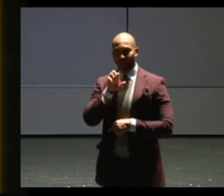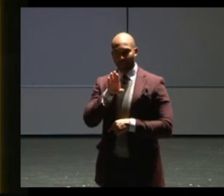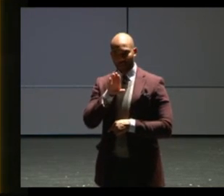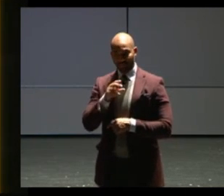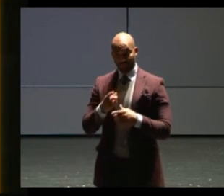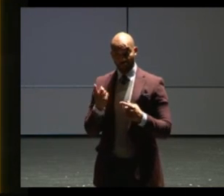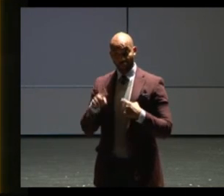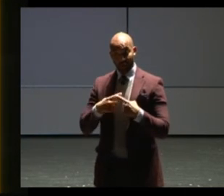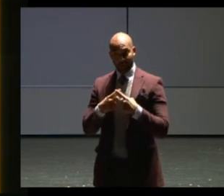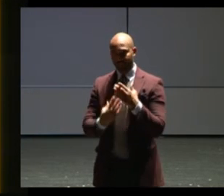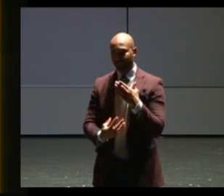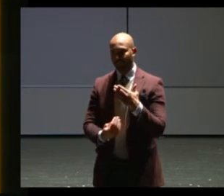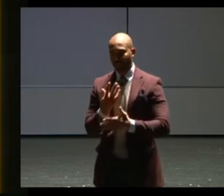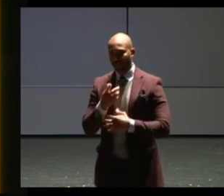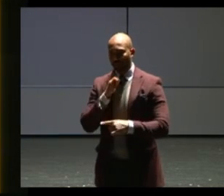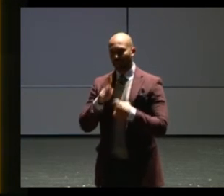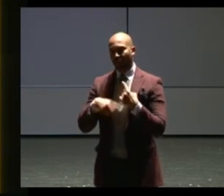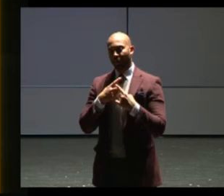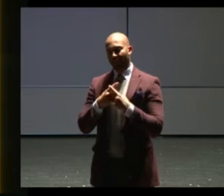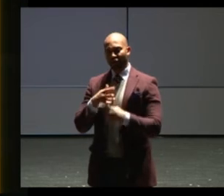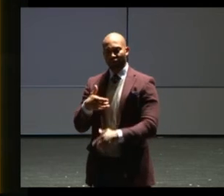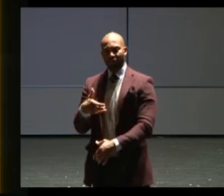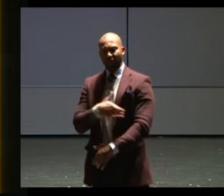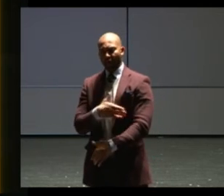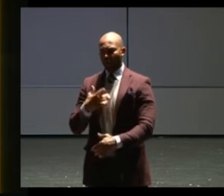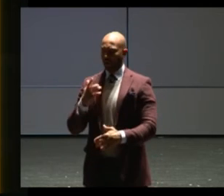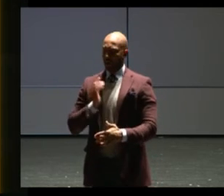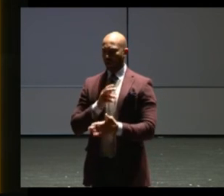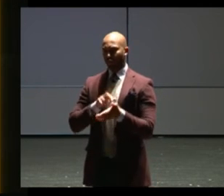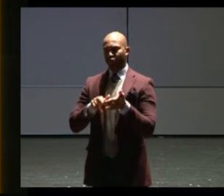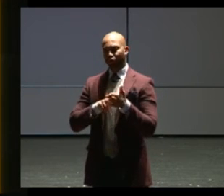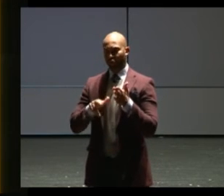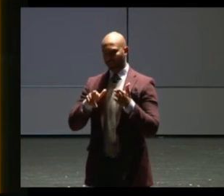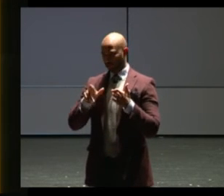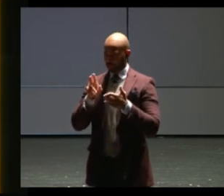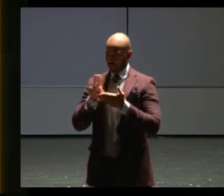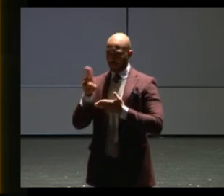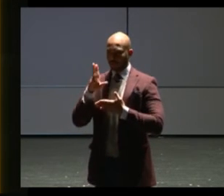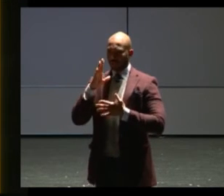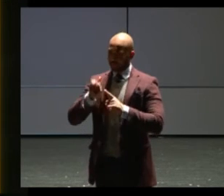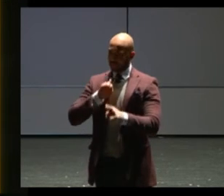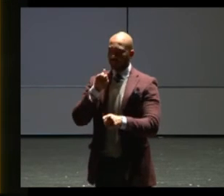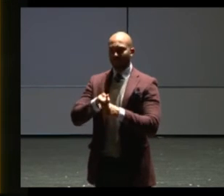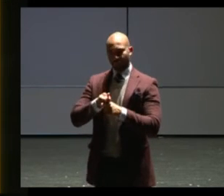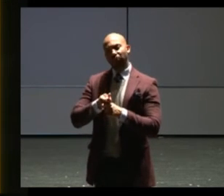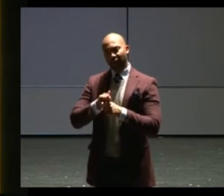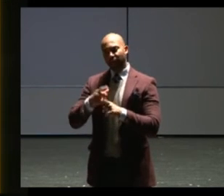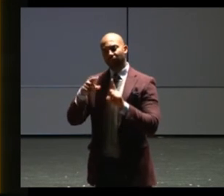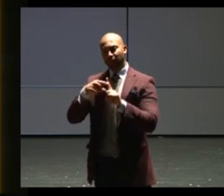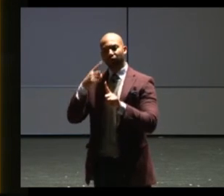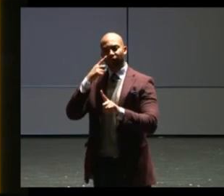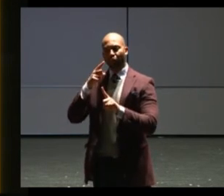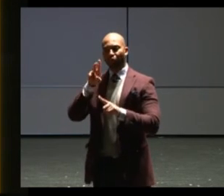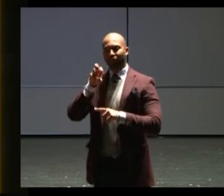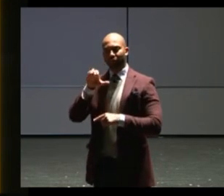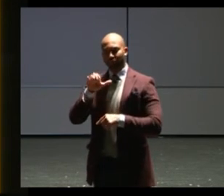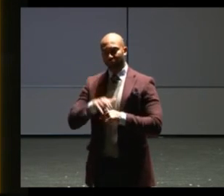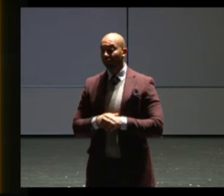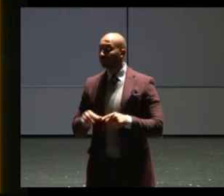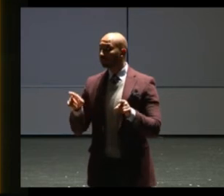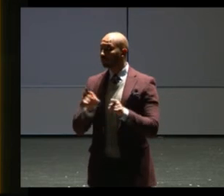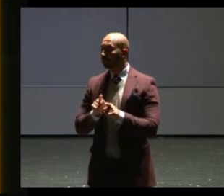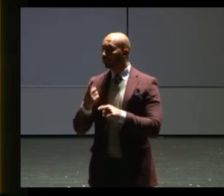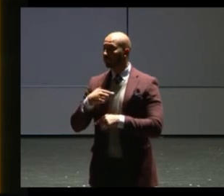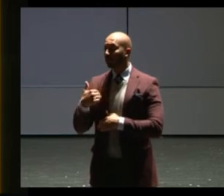the power of research universities, what we mean to the state as economic engines. We are celebrating this year, as you know, our